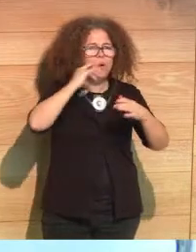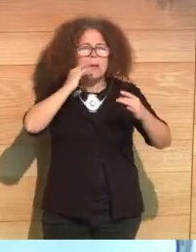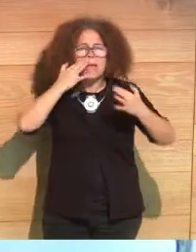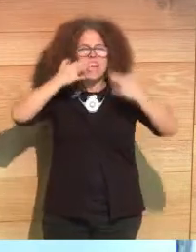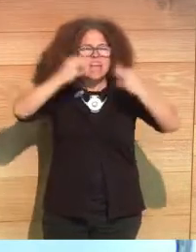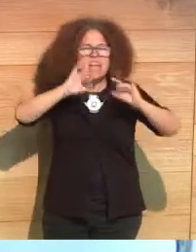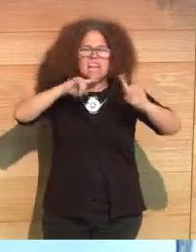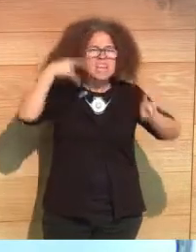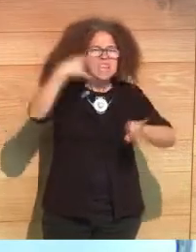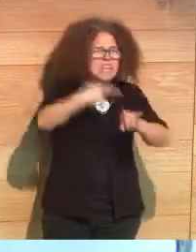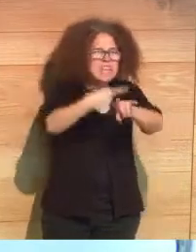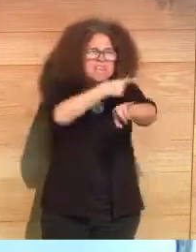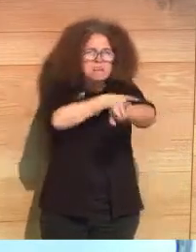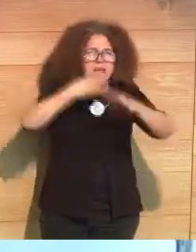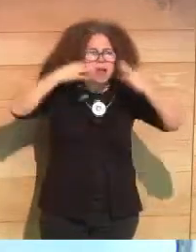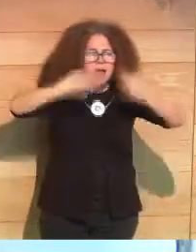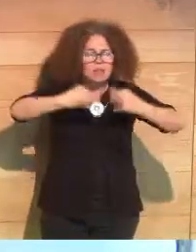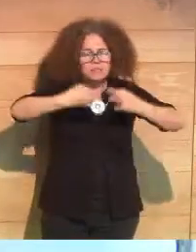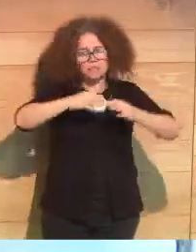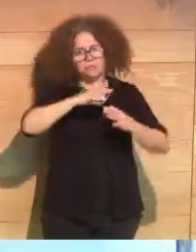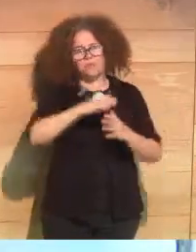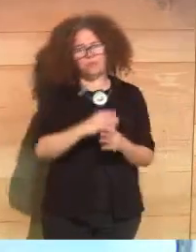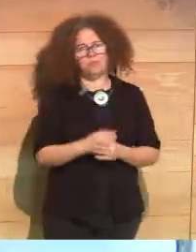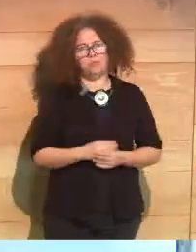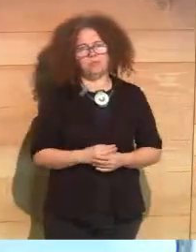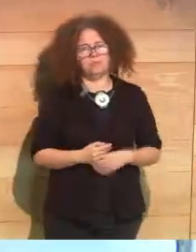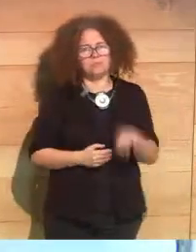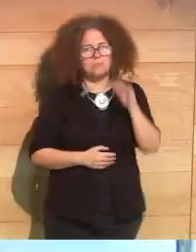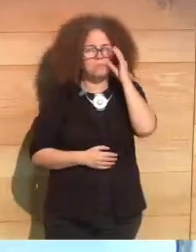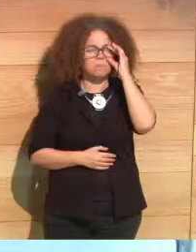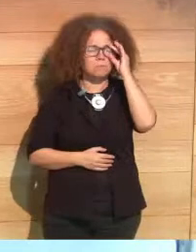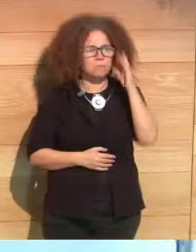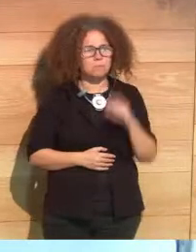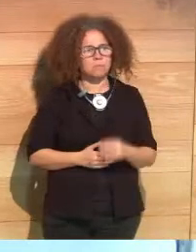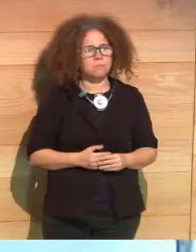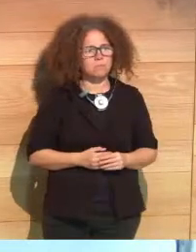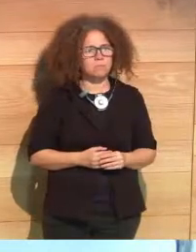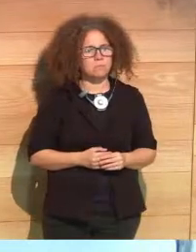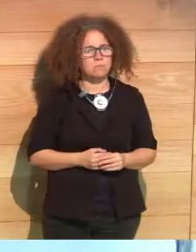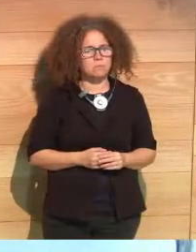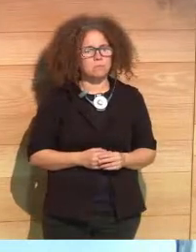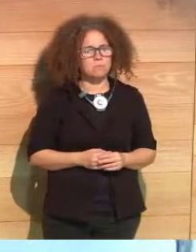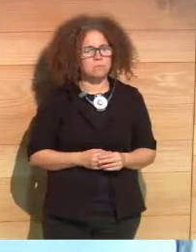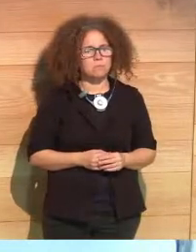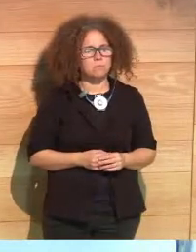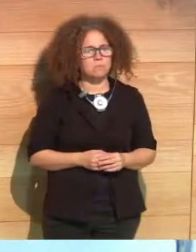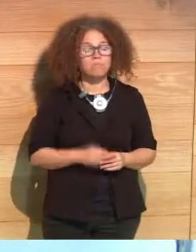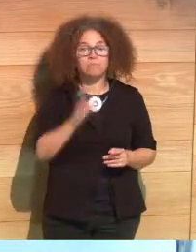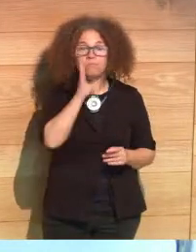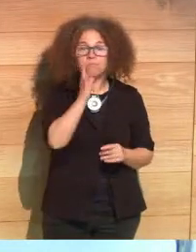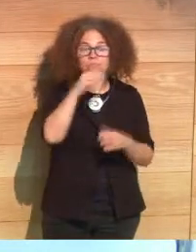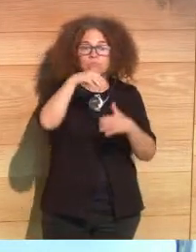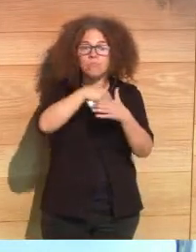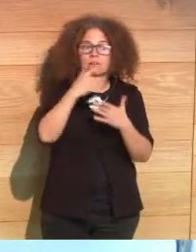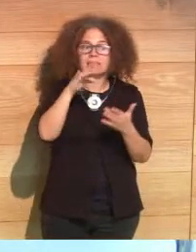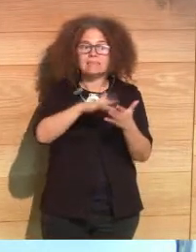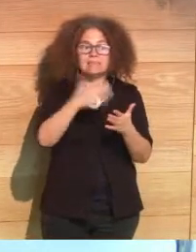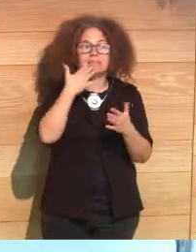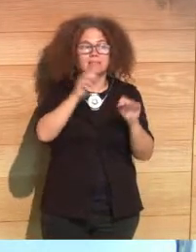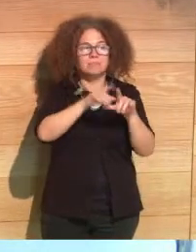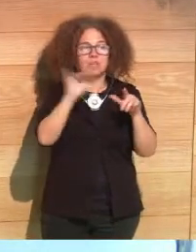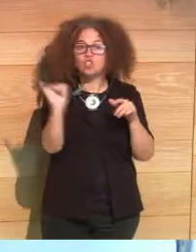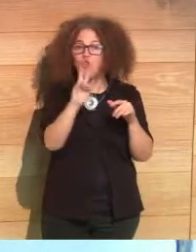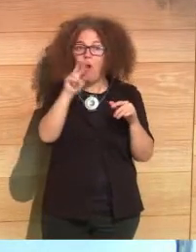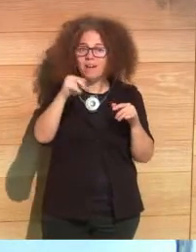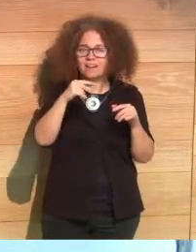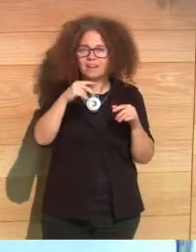to, I mean, when in Joanie's pieces things are not realistic, it's not like he doesn't know how to do it. It's